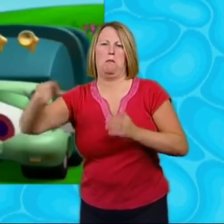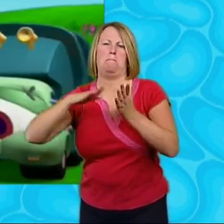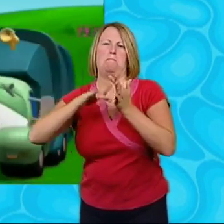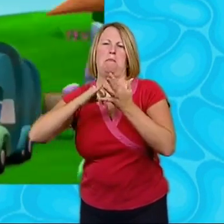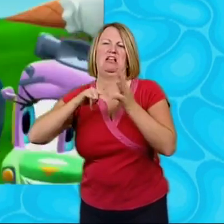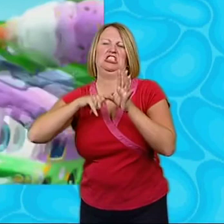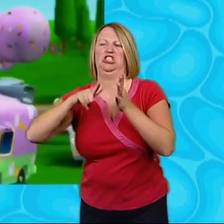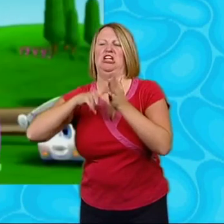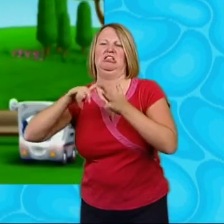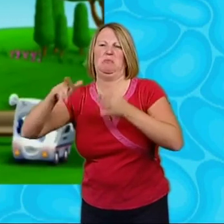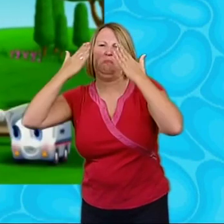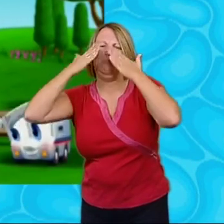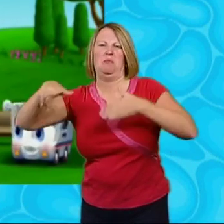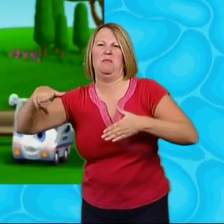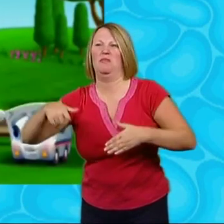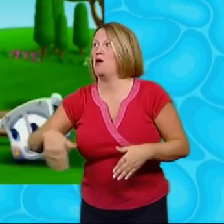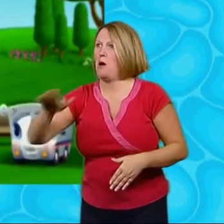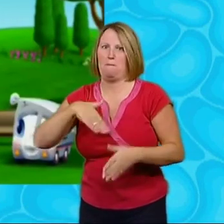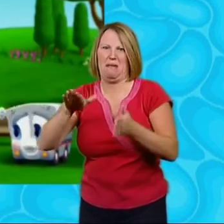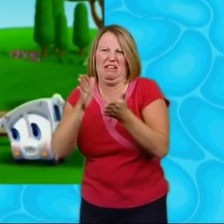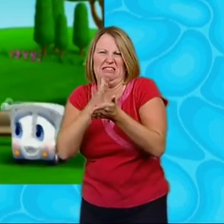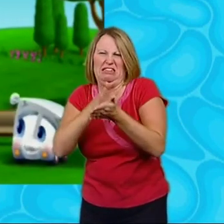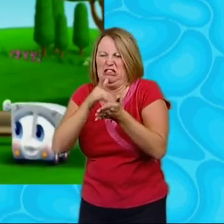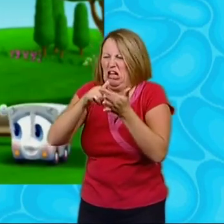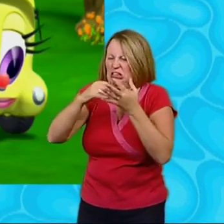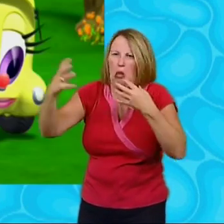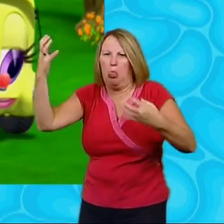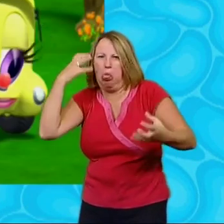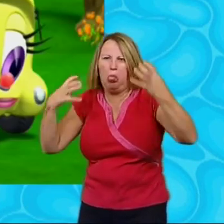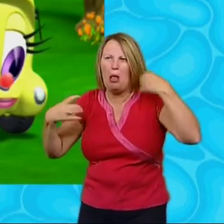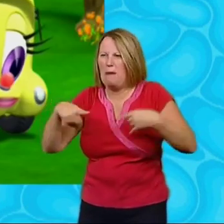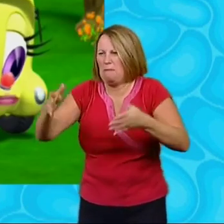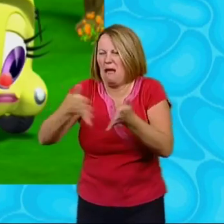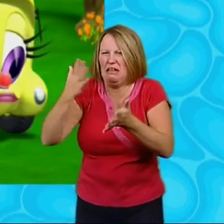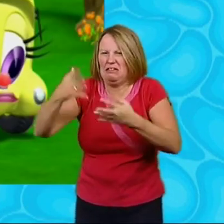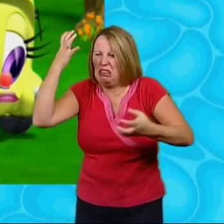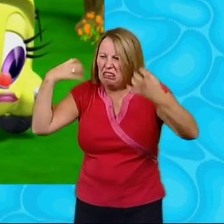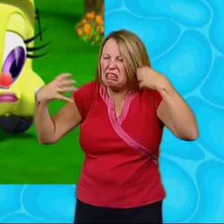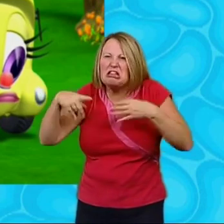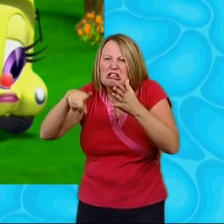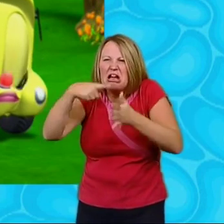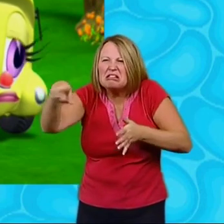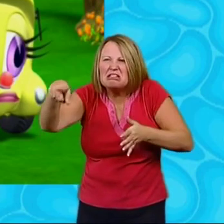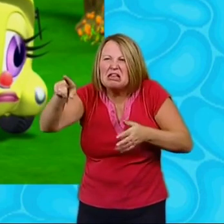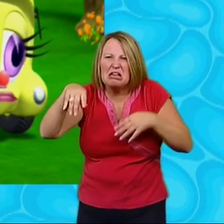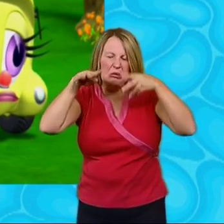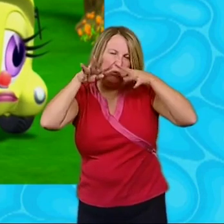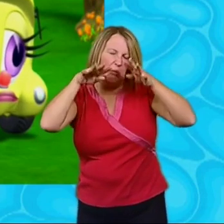Jessie. Messy Jessie, Messy Jessie, Messy Jessie, Messy